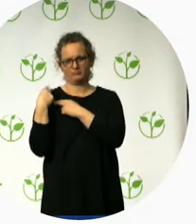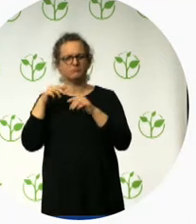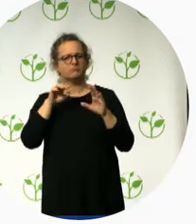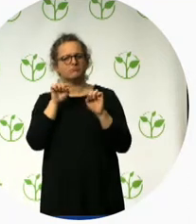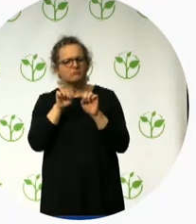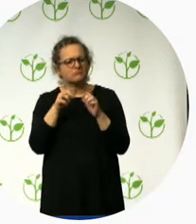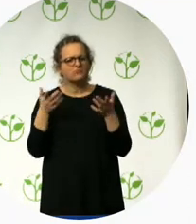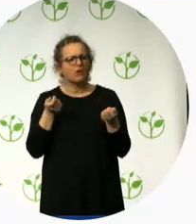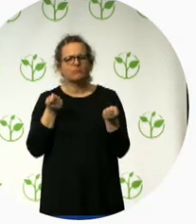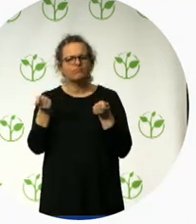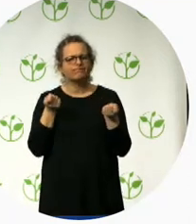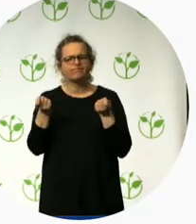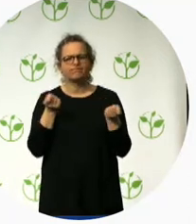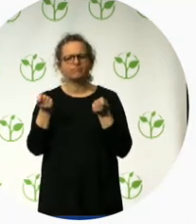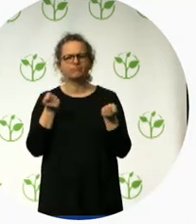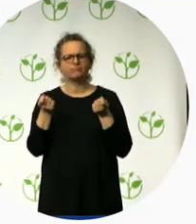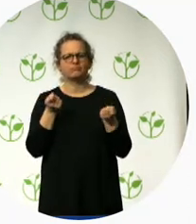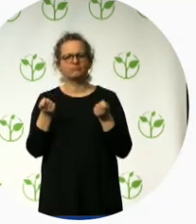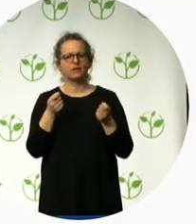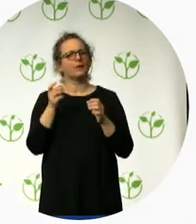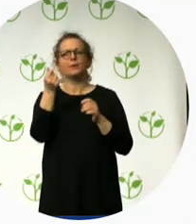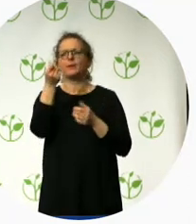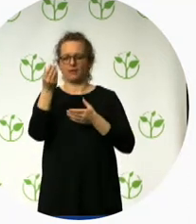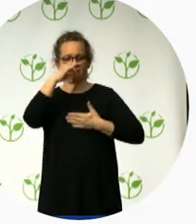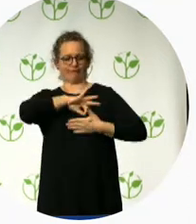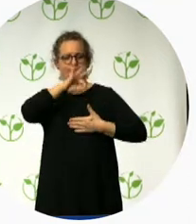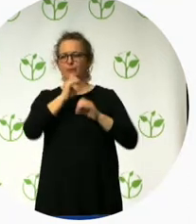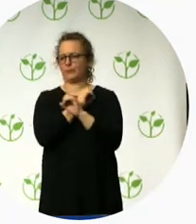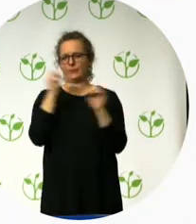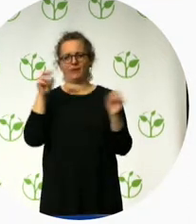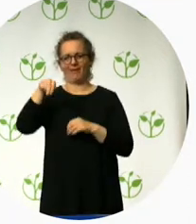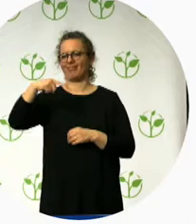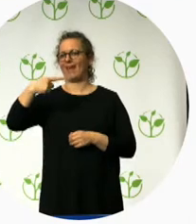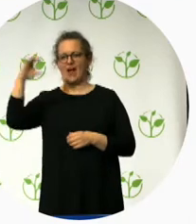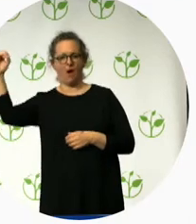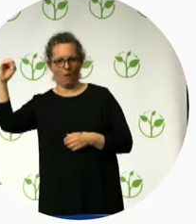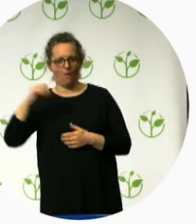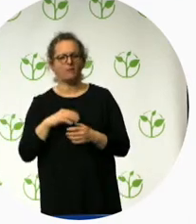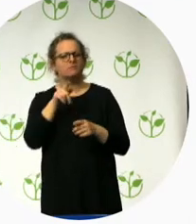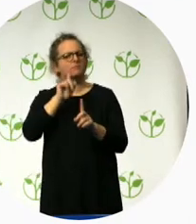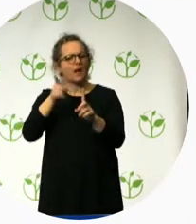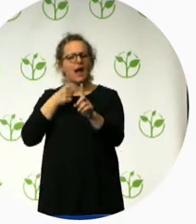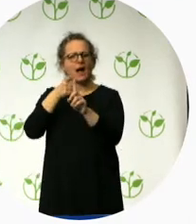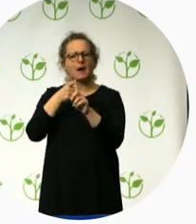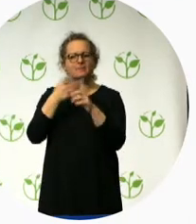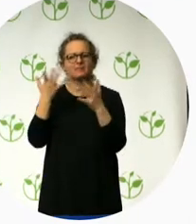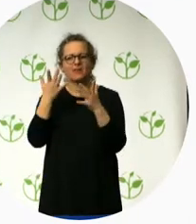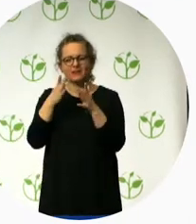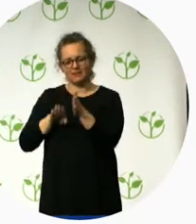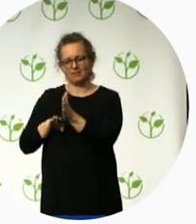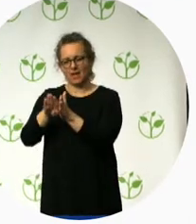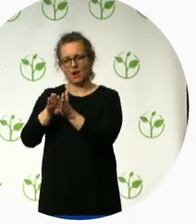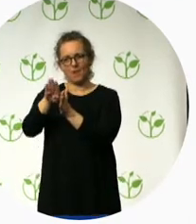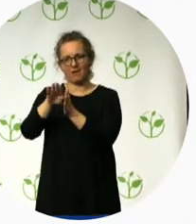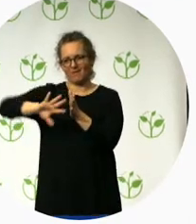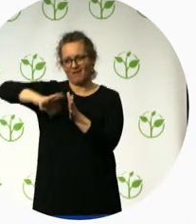disability-inclusive development. At the time ECDD was established, the